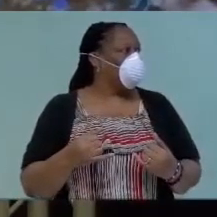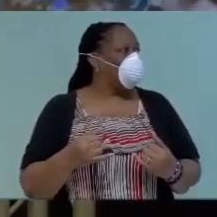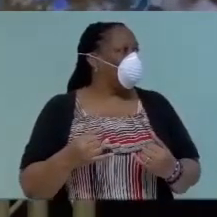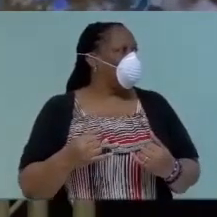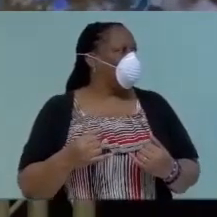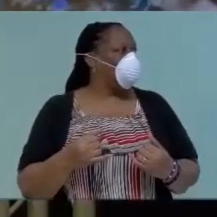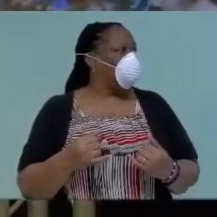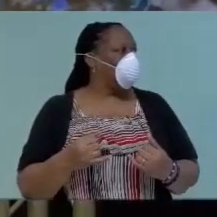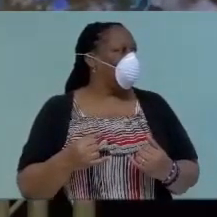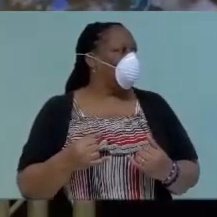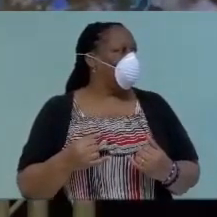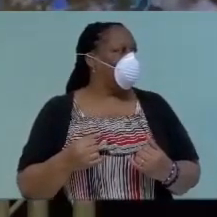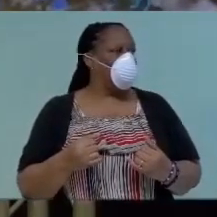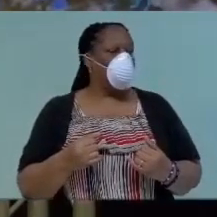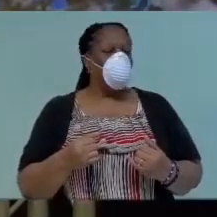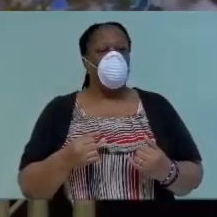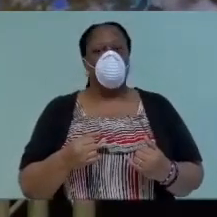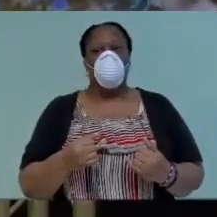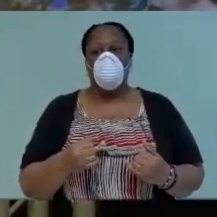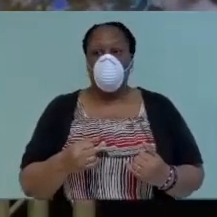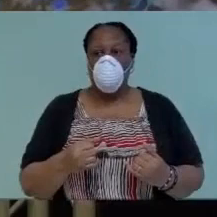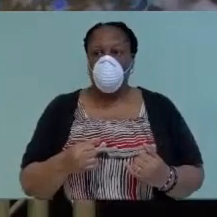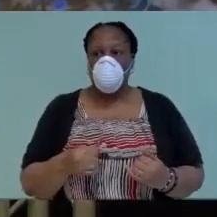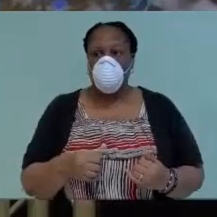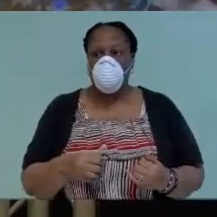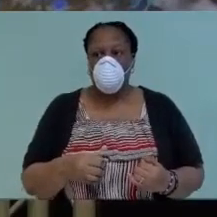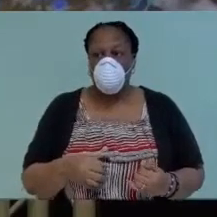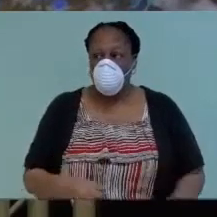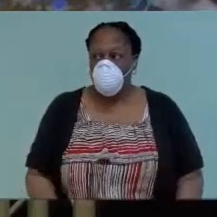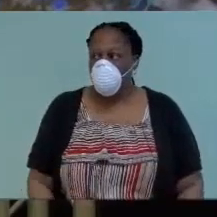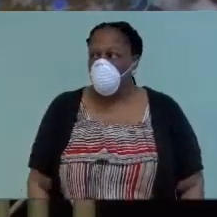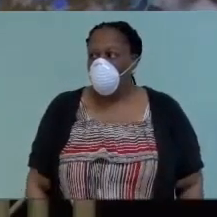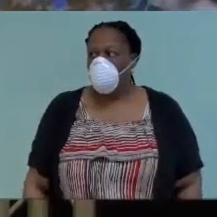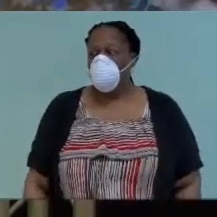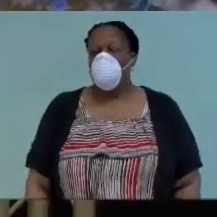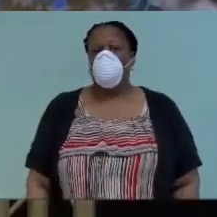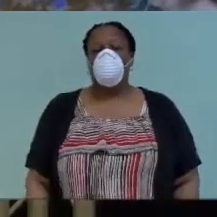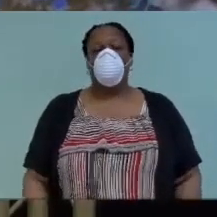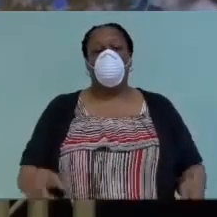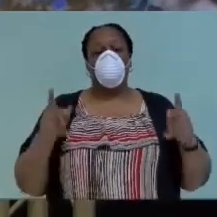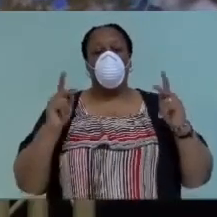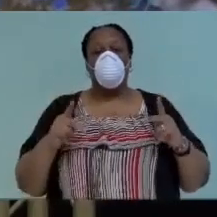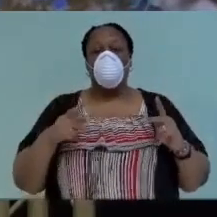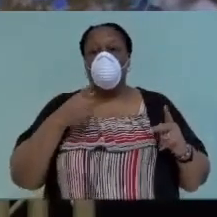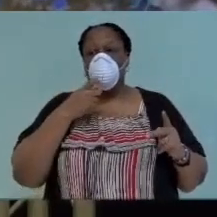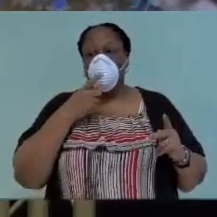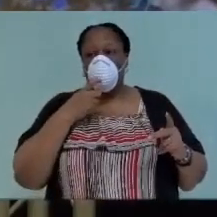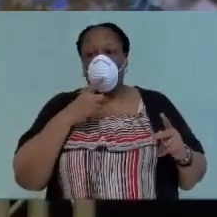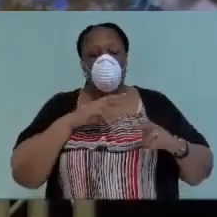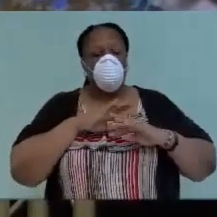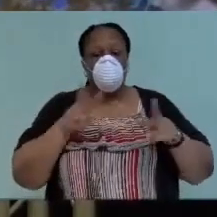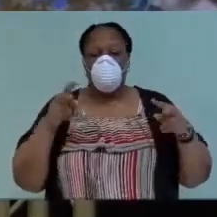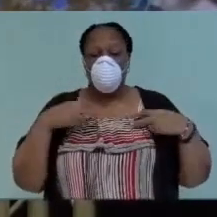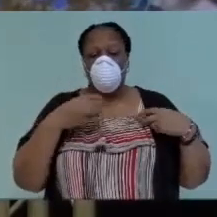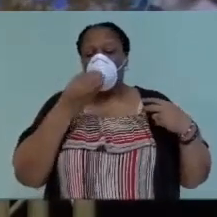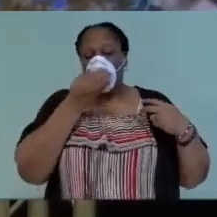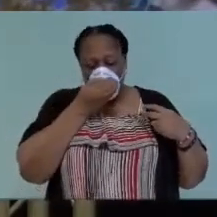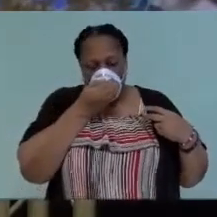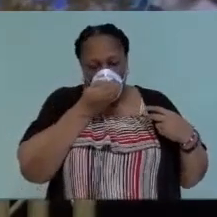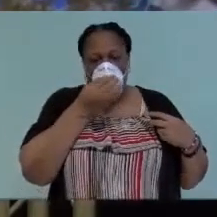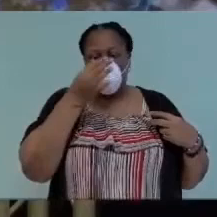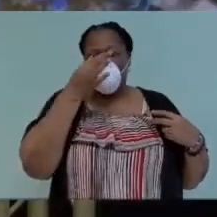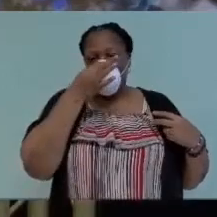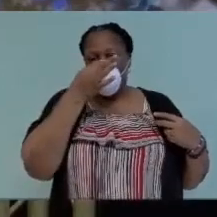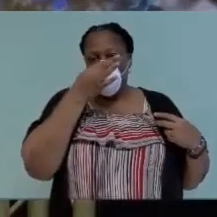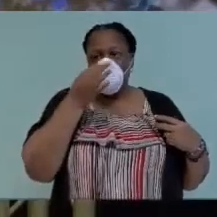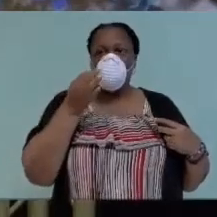samples on symptomatic patients. Samples sent for asymptomatic contacts, that is persons without any symptoms, will